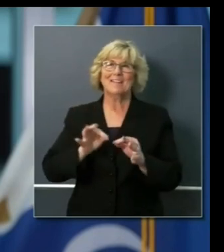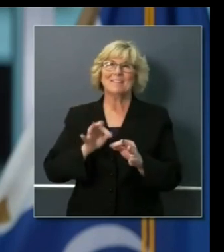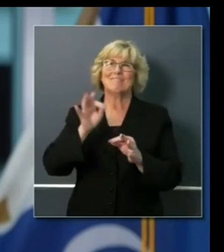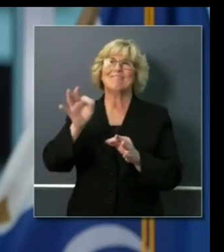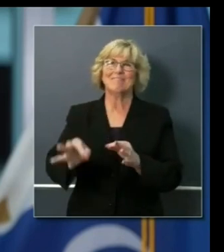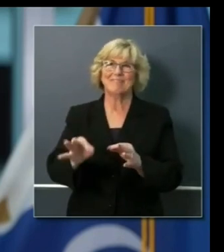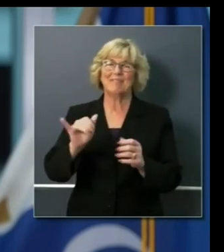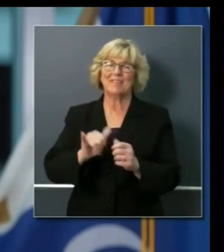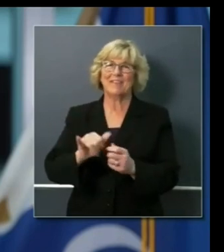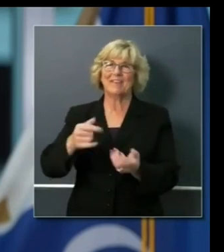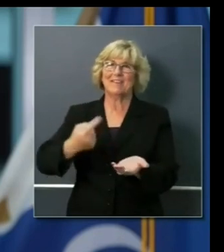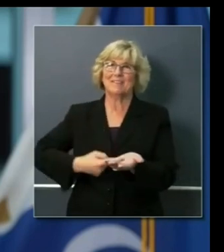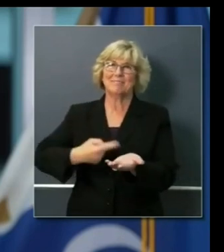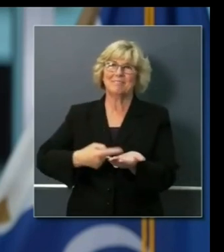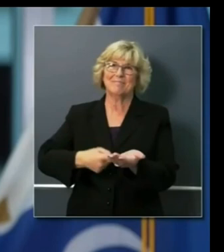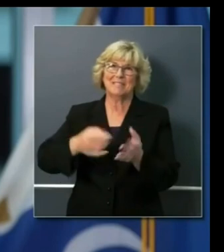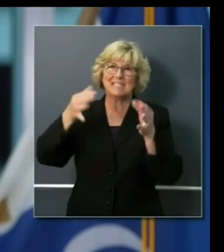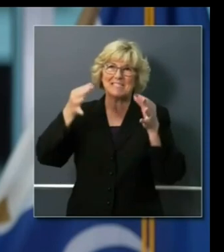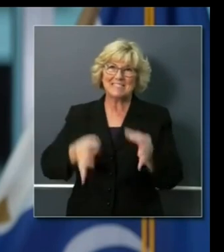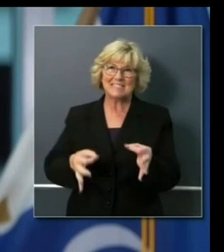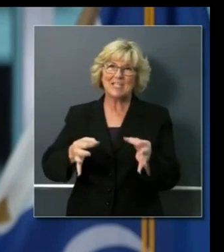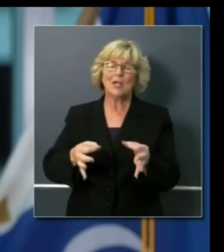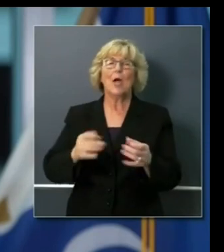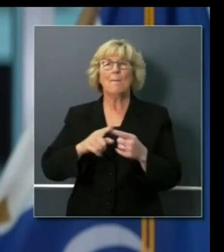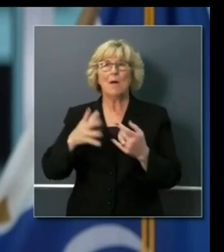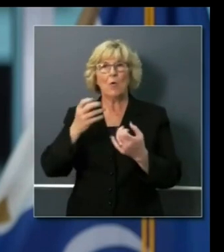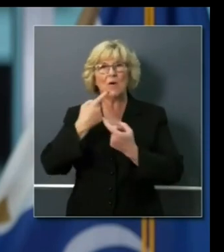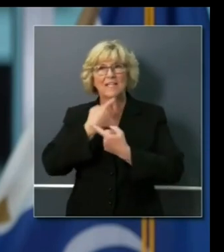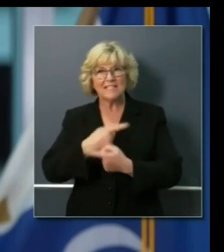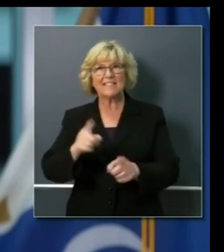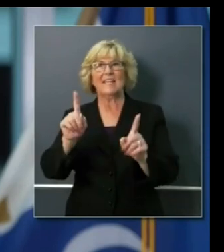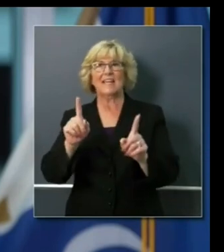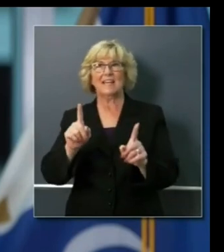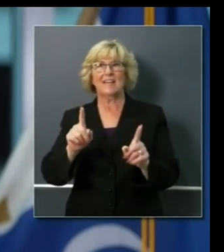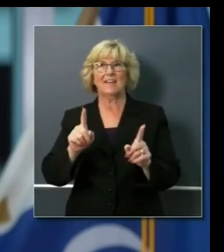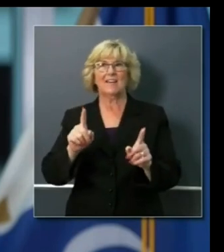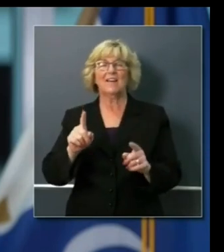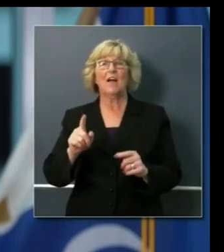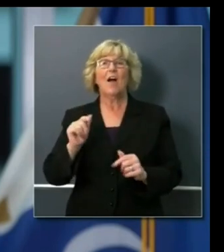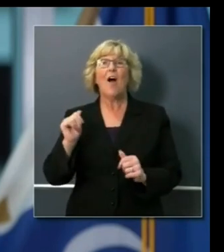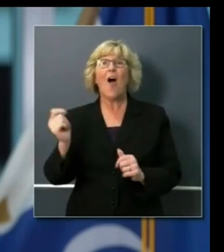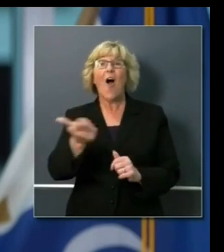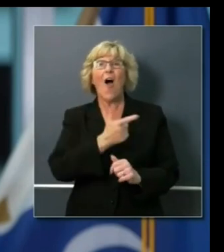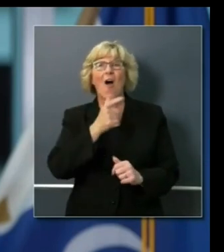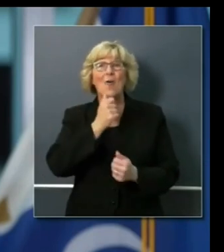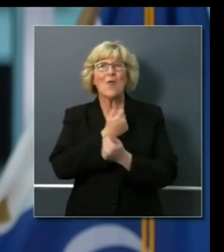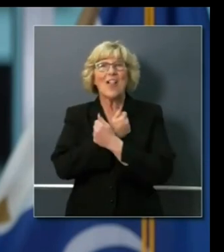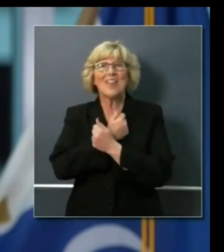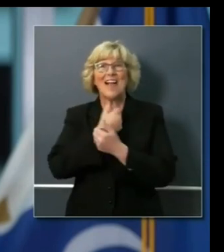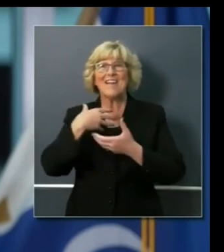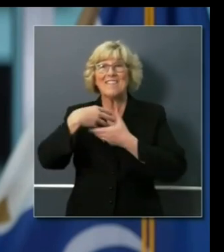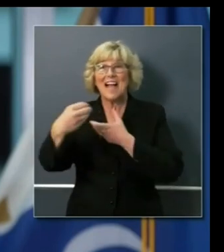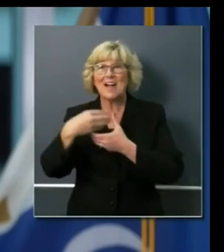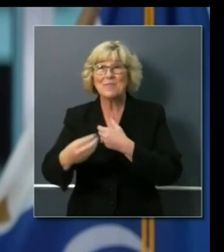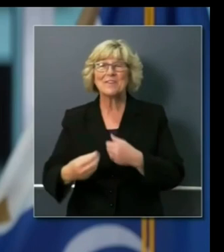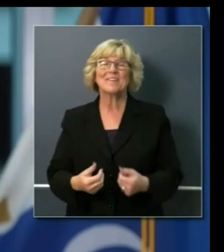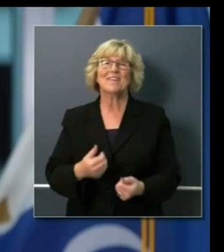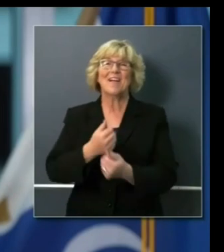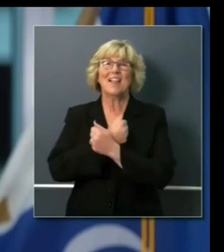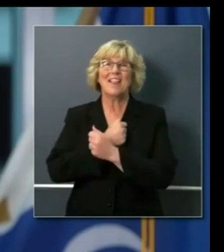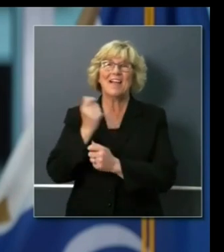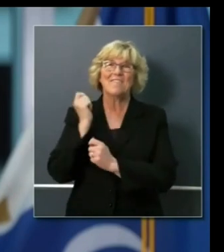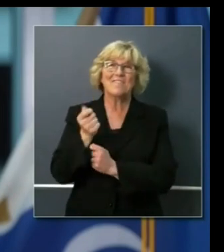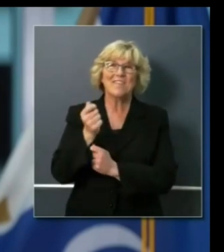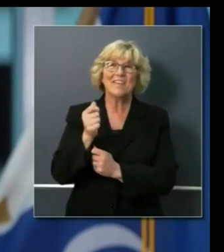official decision on this. But let me just make this point clear to all the people that love the outdoors and love trout